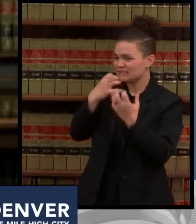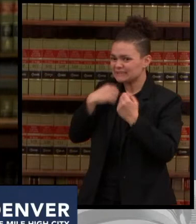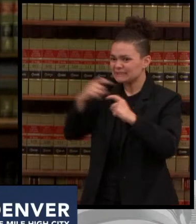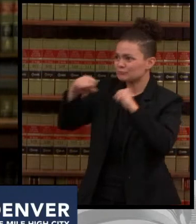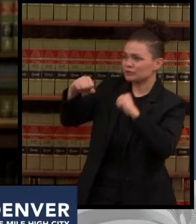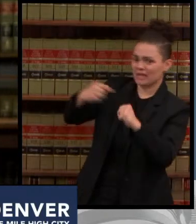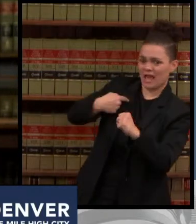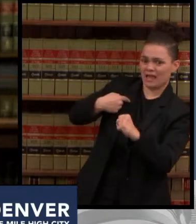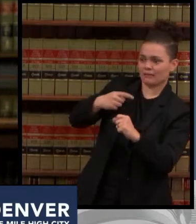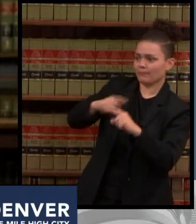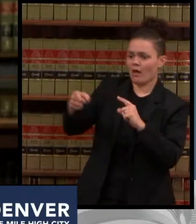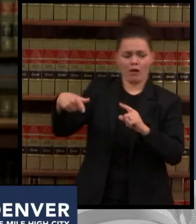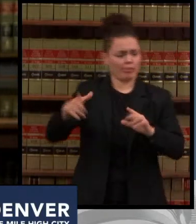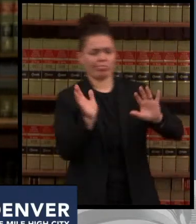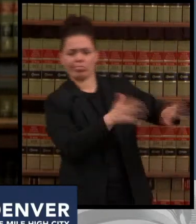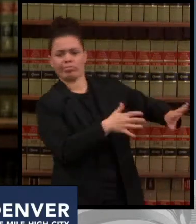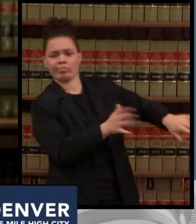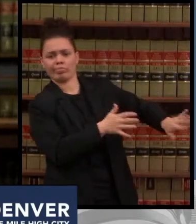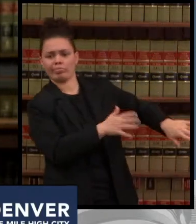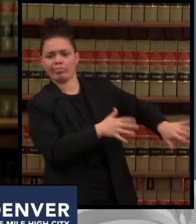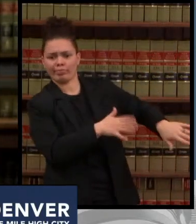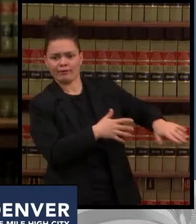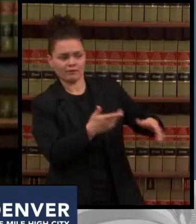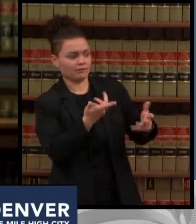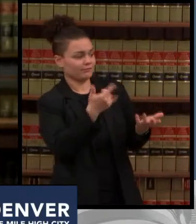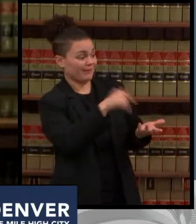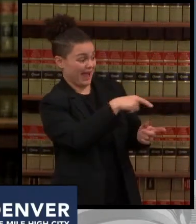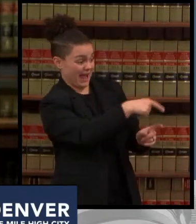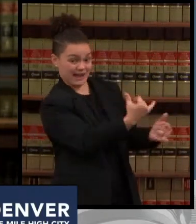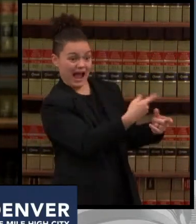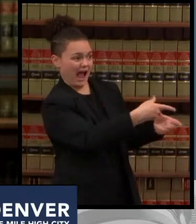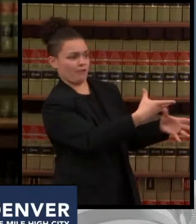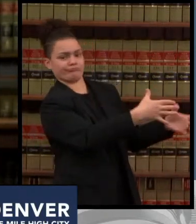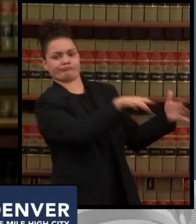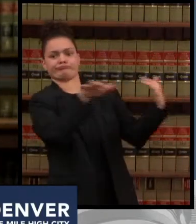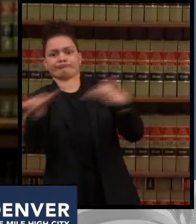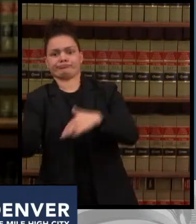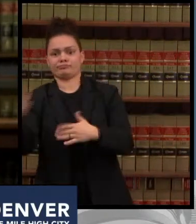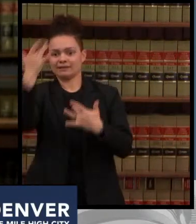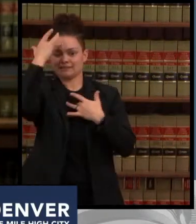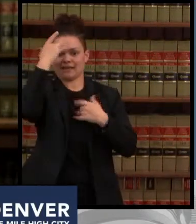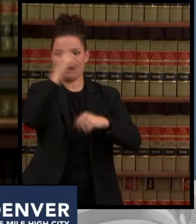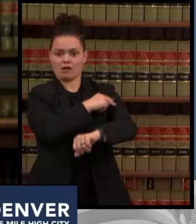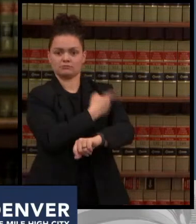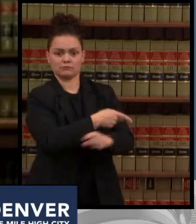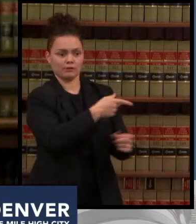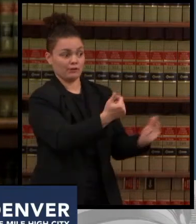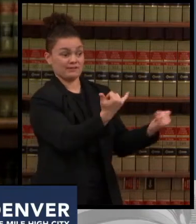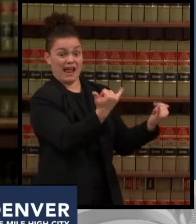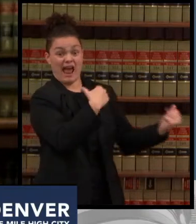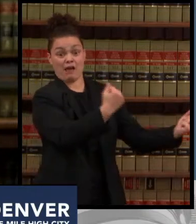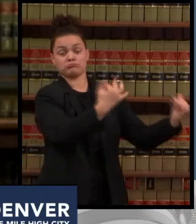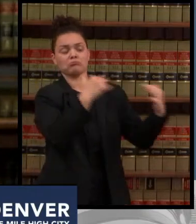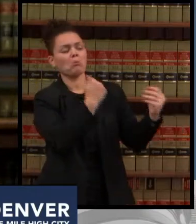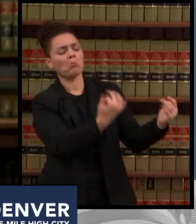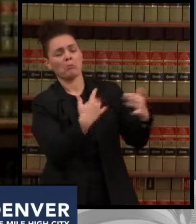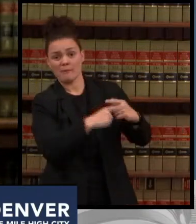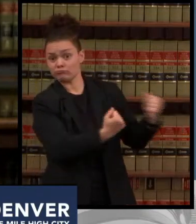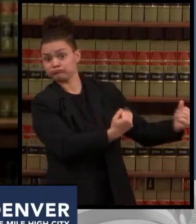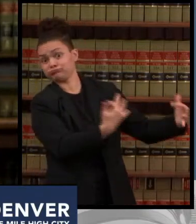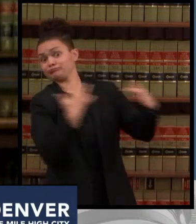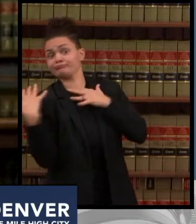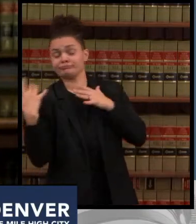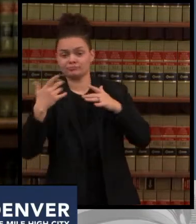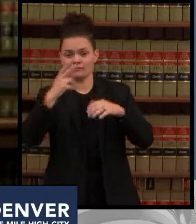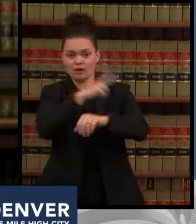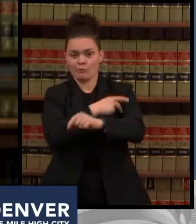into hospitals now sicker than ever before, and they're coming in larger numbers than we've ever seen before. Our system is